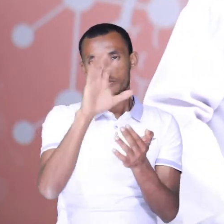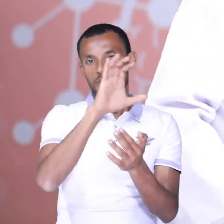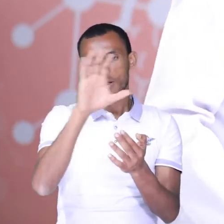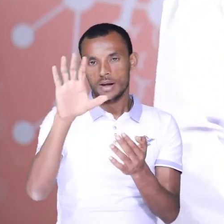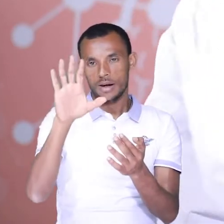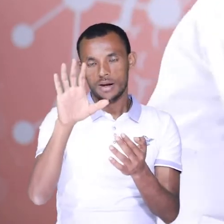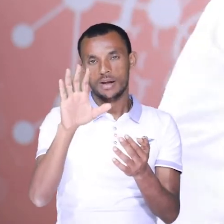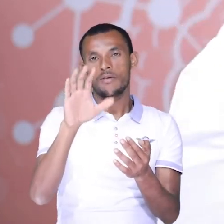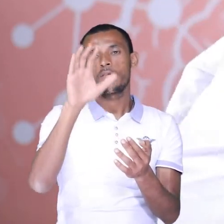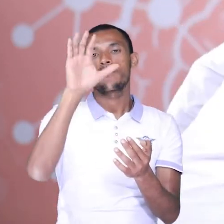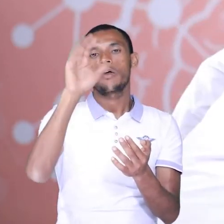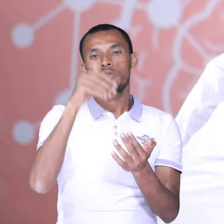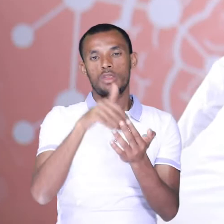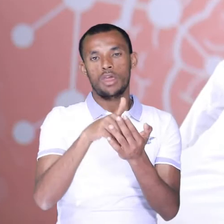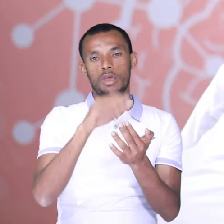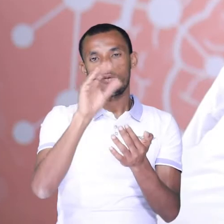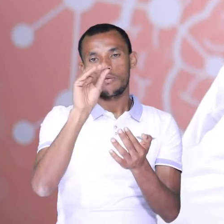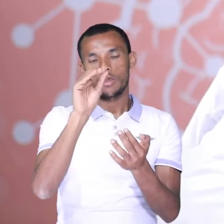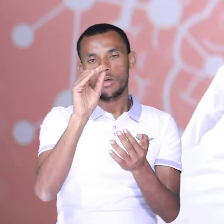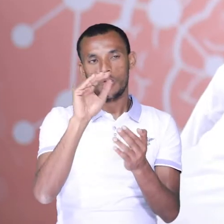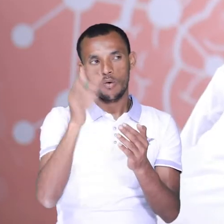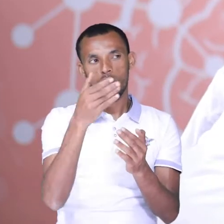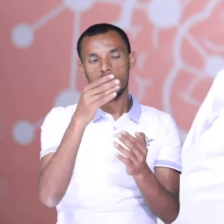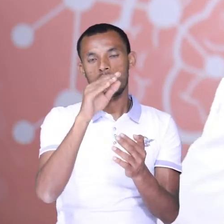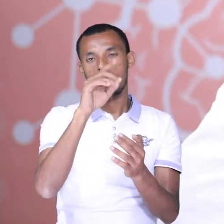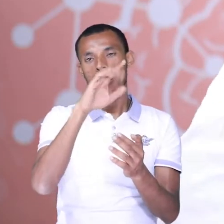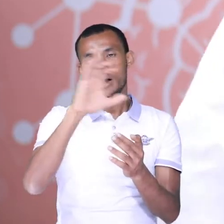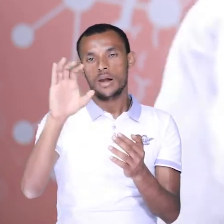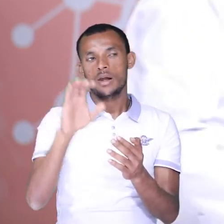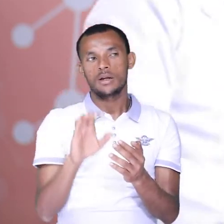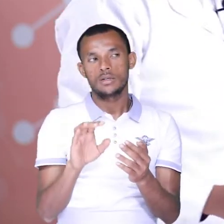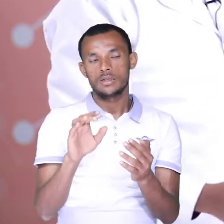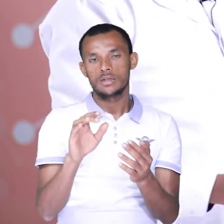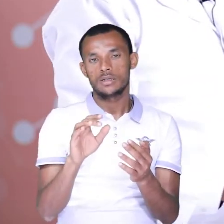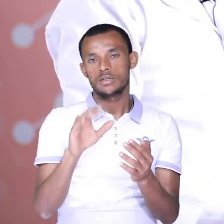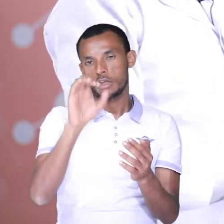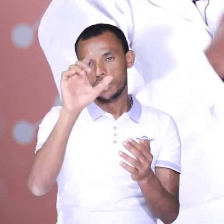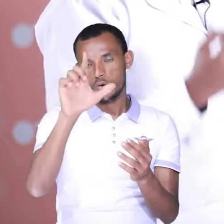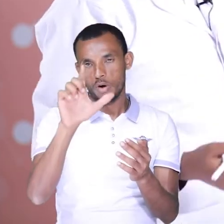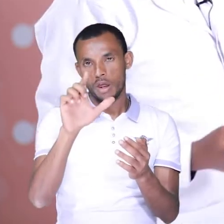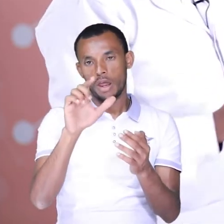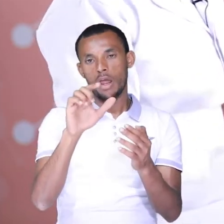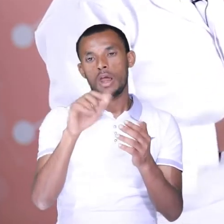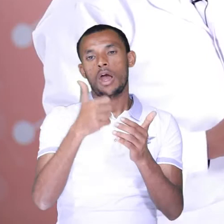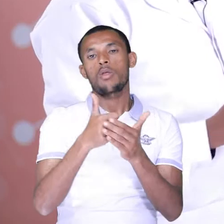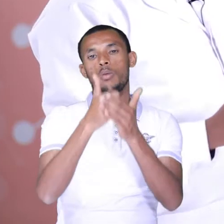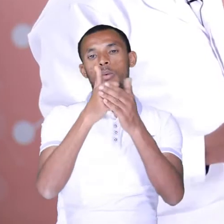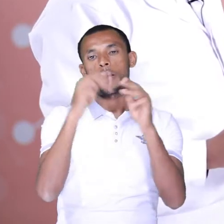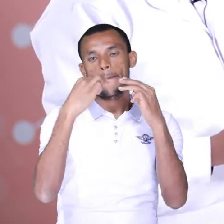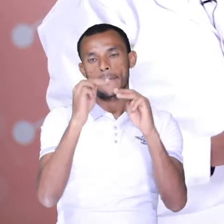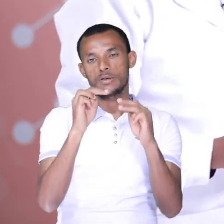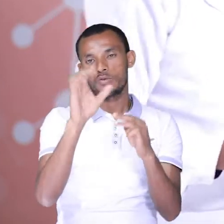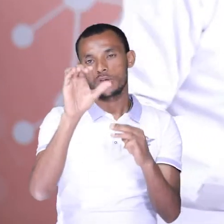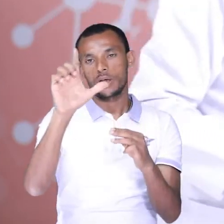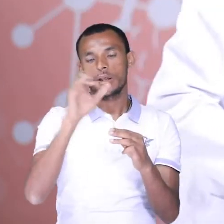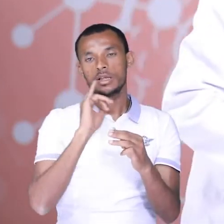3550 over 100. And the average atomic mass of chlorine, or the relative atomic mass of